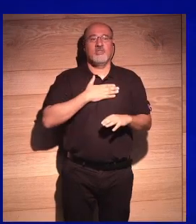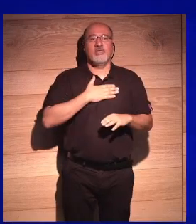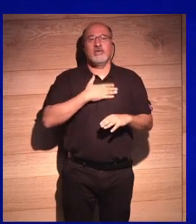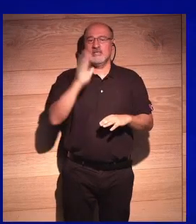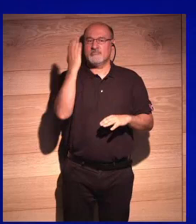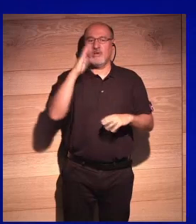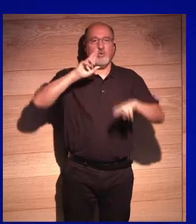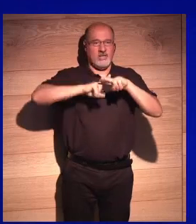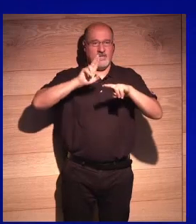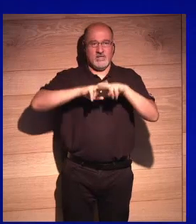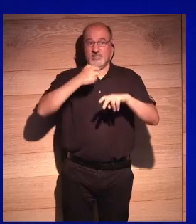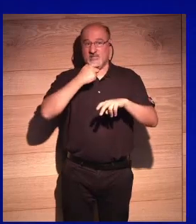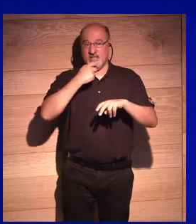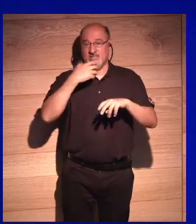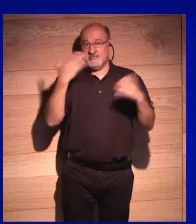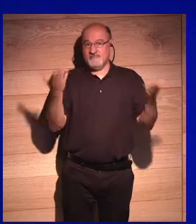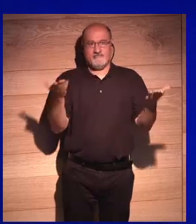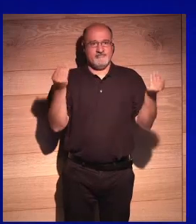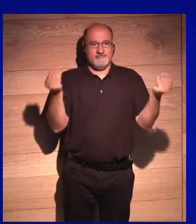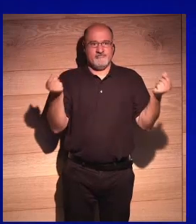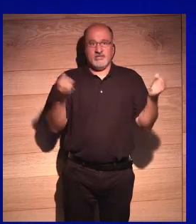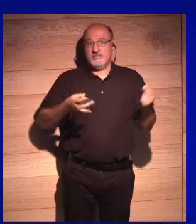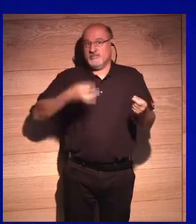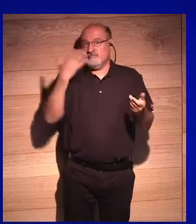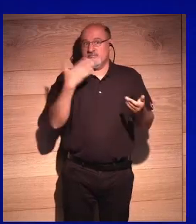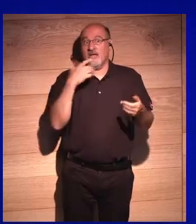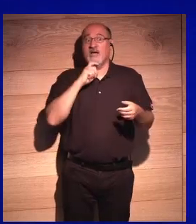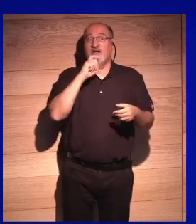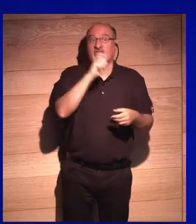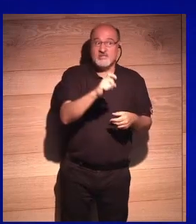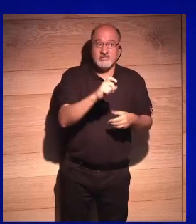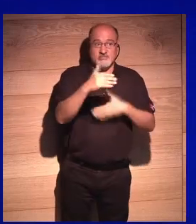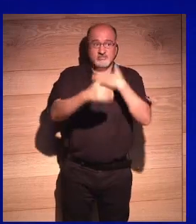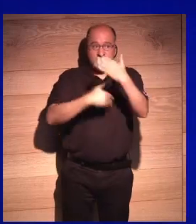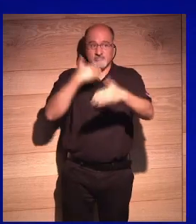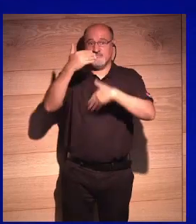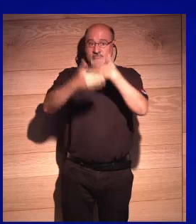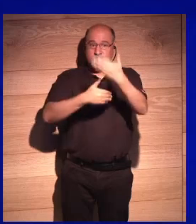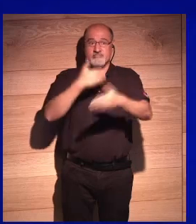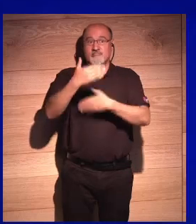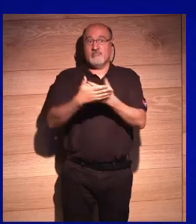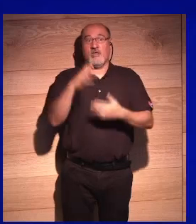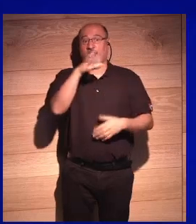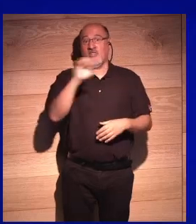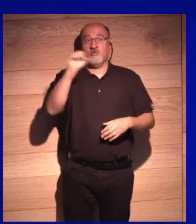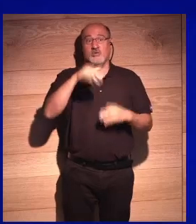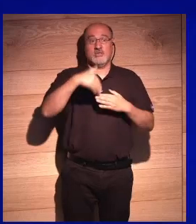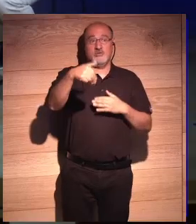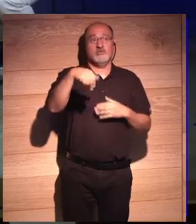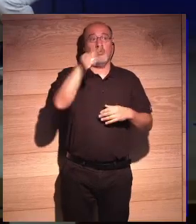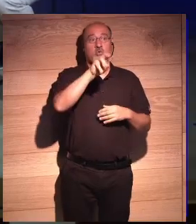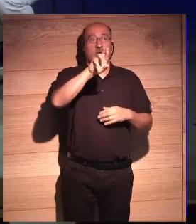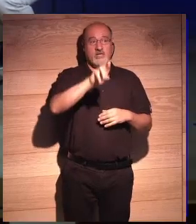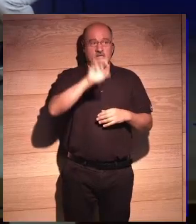of Black Mirror, that it's telling us, well, I don't want to make any spoiler, but it tells us what